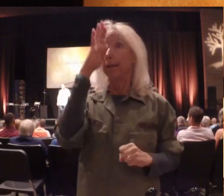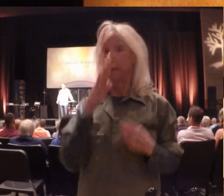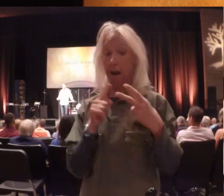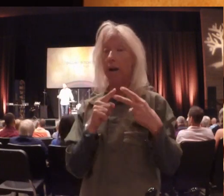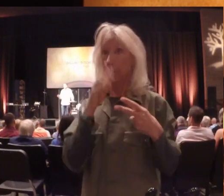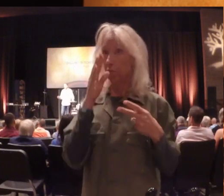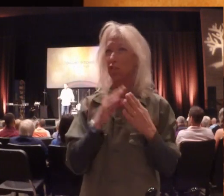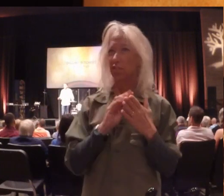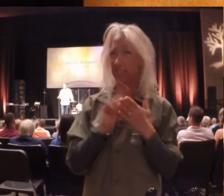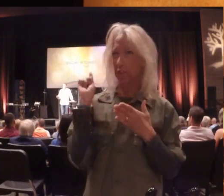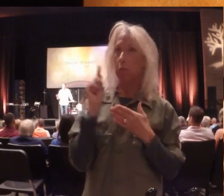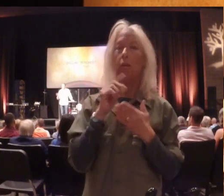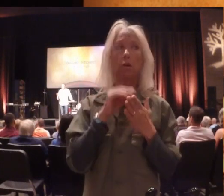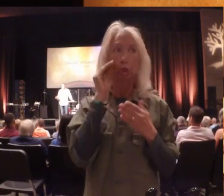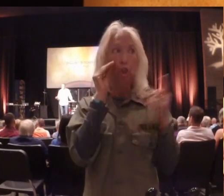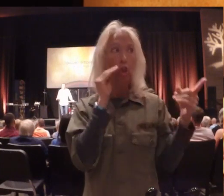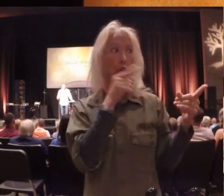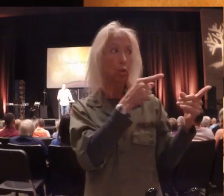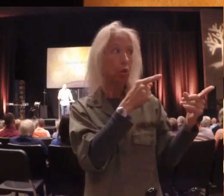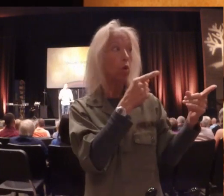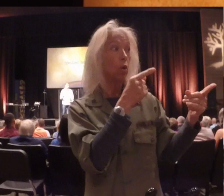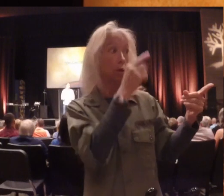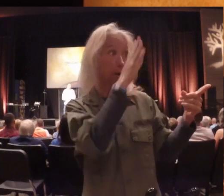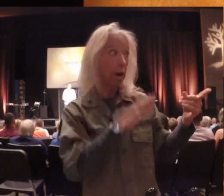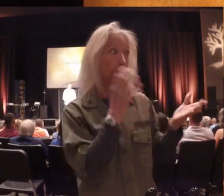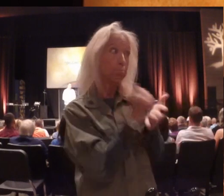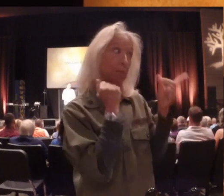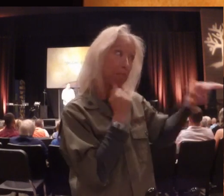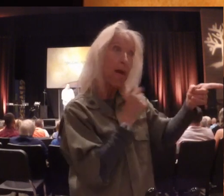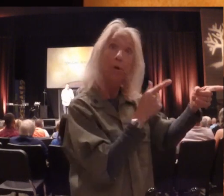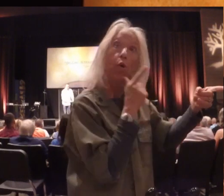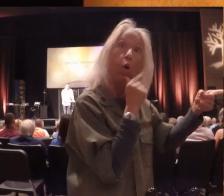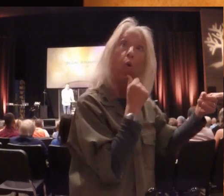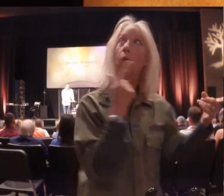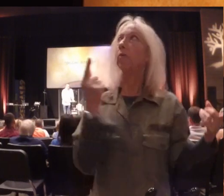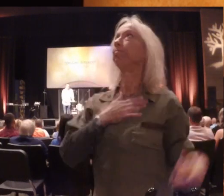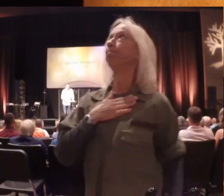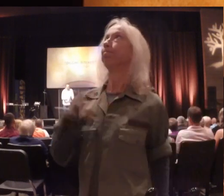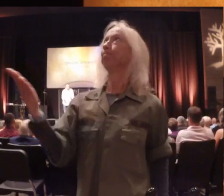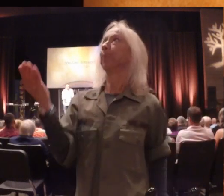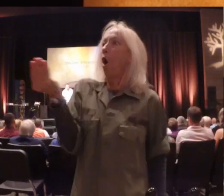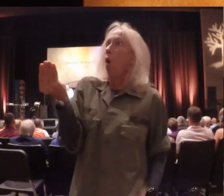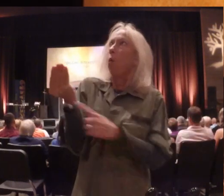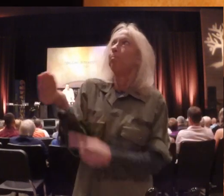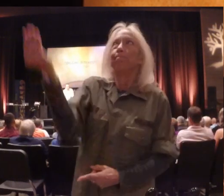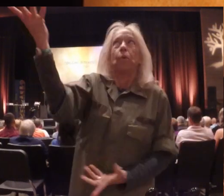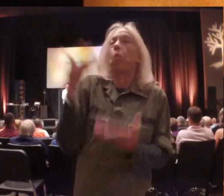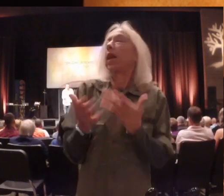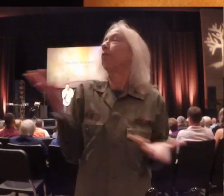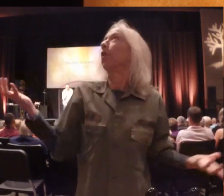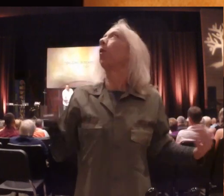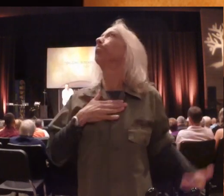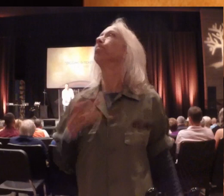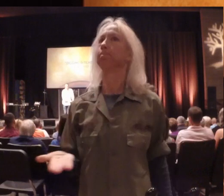most are the ones that hold on to the least. And our goals in the series is simply this. That we build our faith,